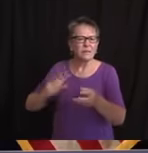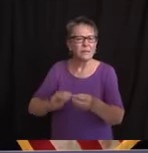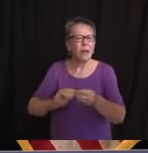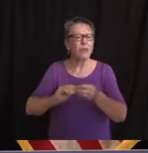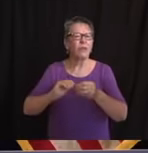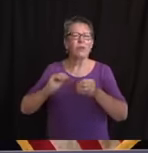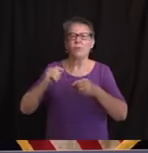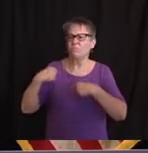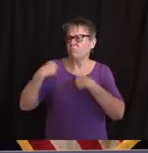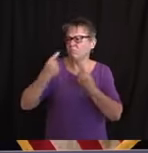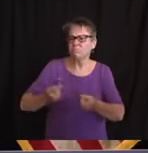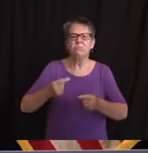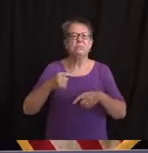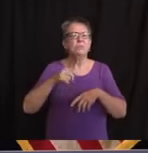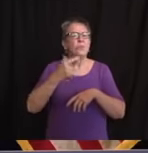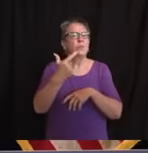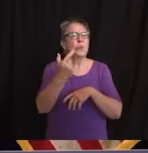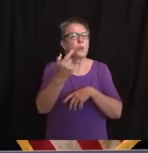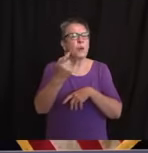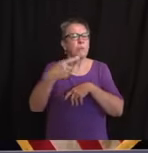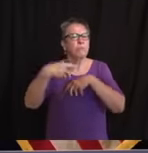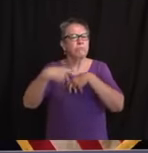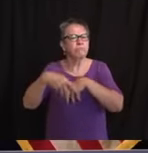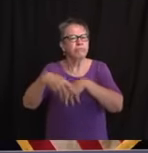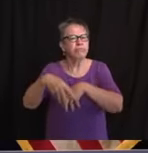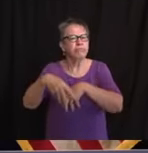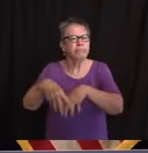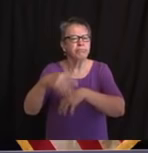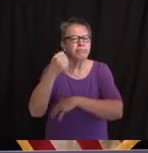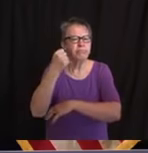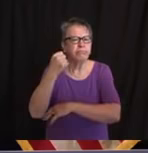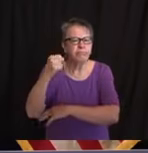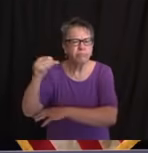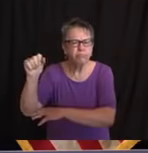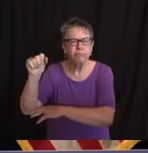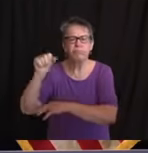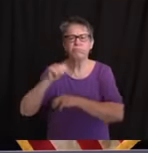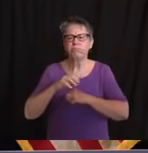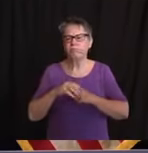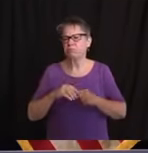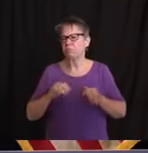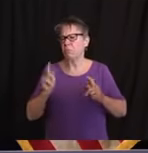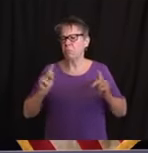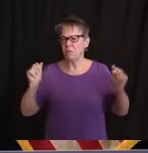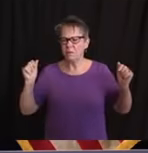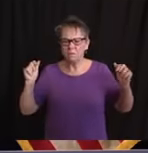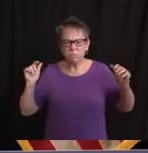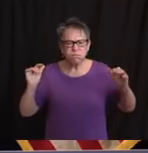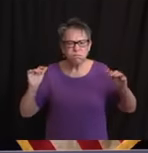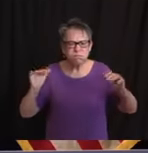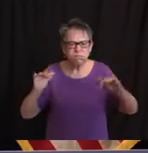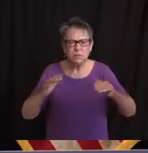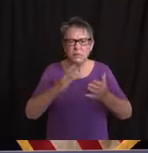was back and forth with Parsippany Mayor Mike Soriano last night. I think they had 3,000 or 4,000 people.